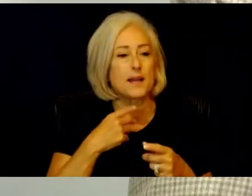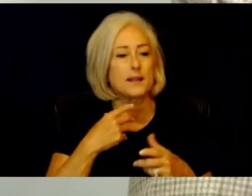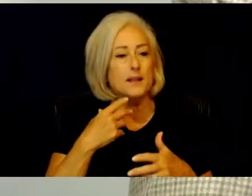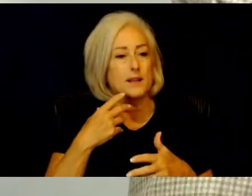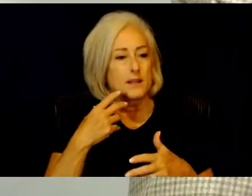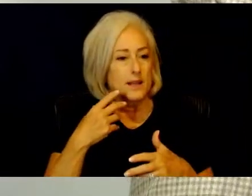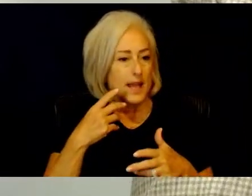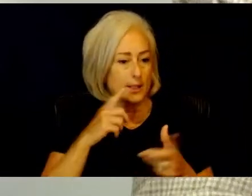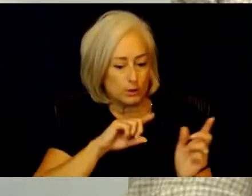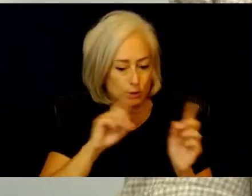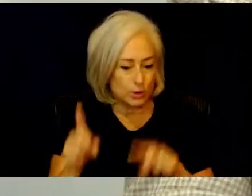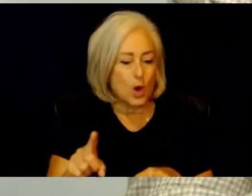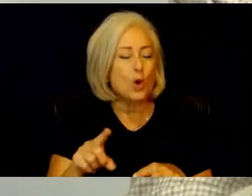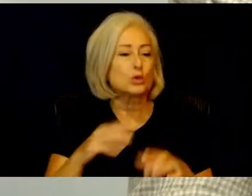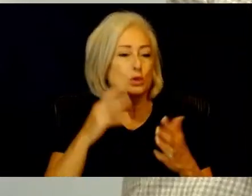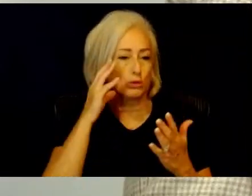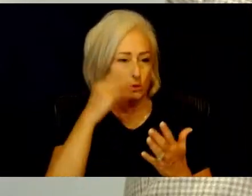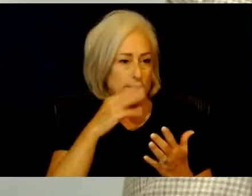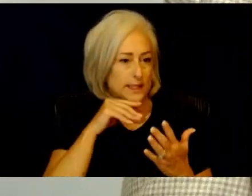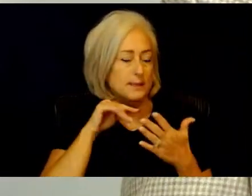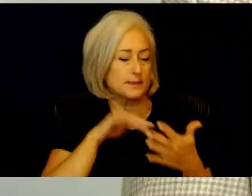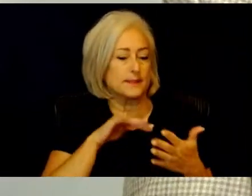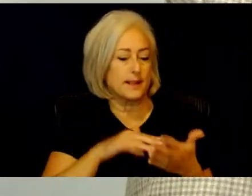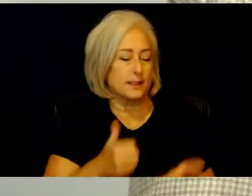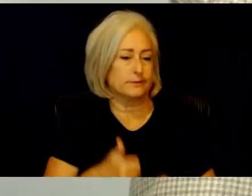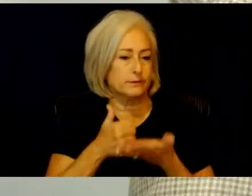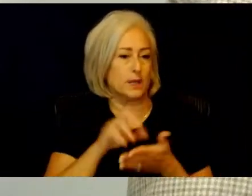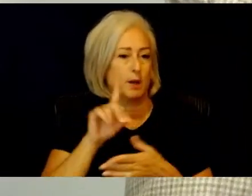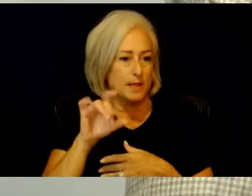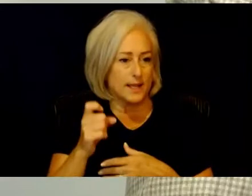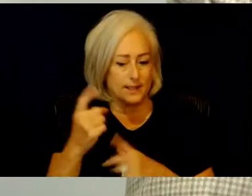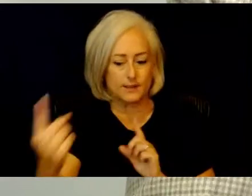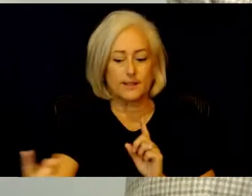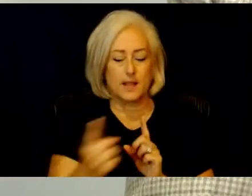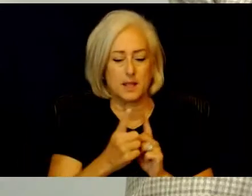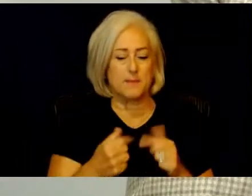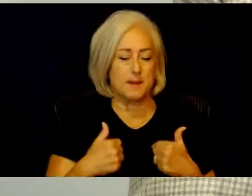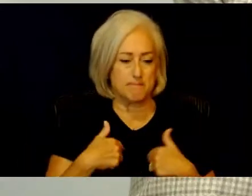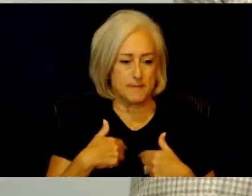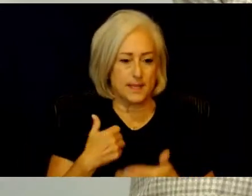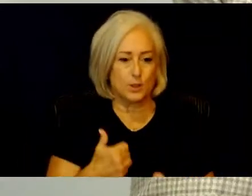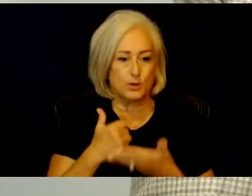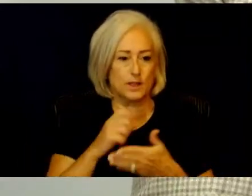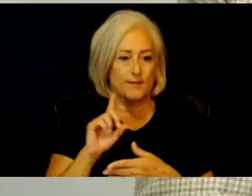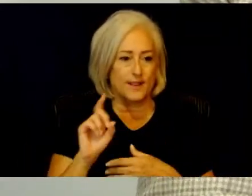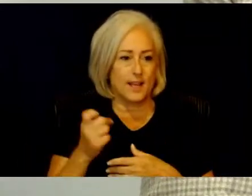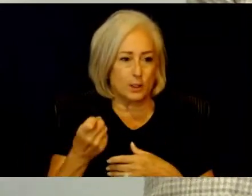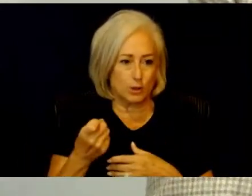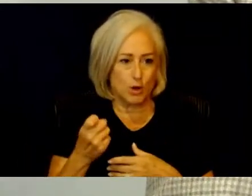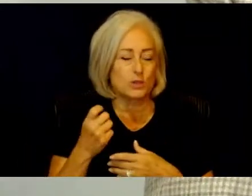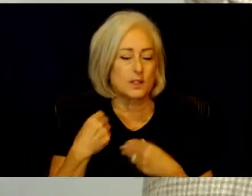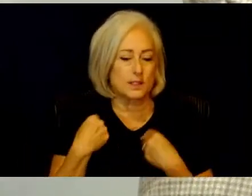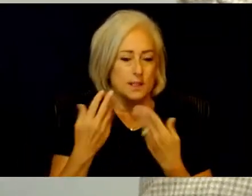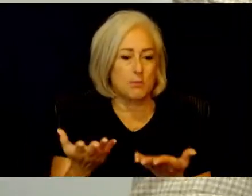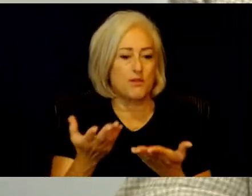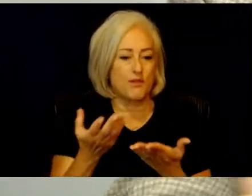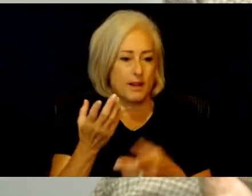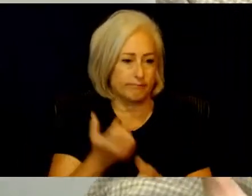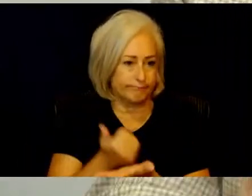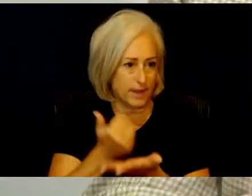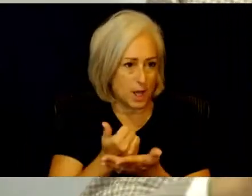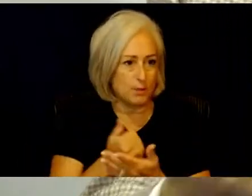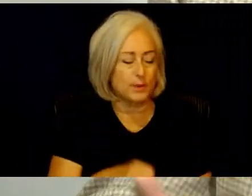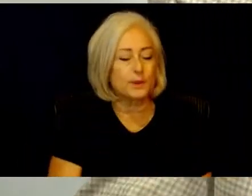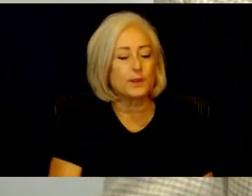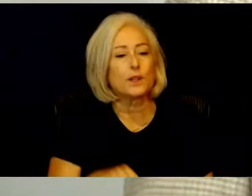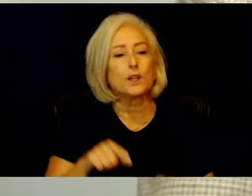diagnosed. So they came to me and then got started on treatment. So I think sleep definitely got worse in COVID, but on the positive side was there were